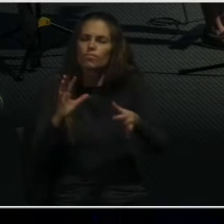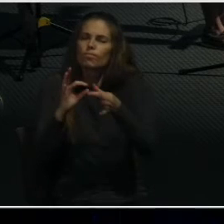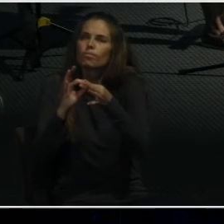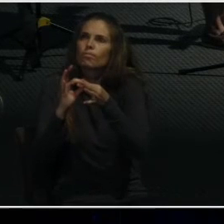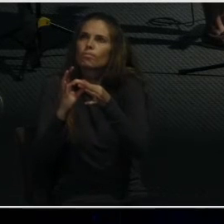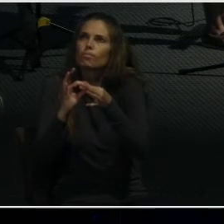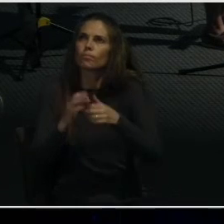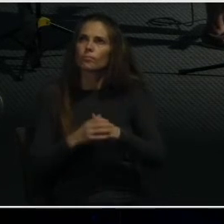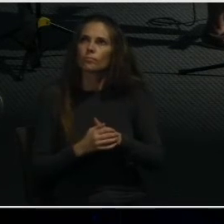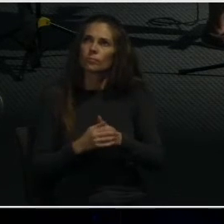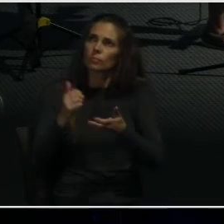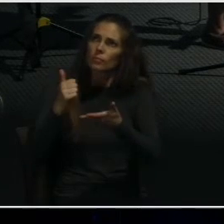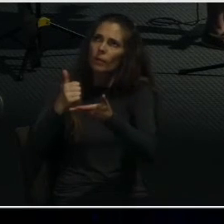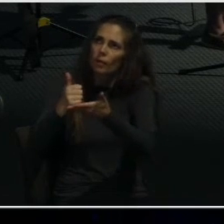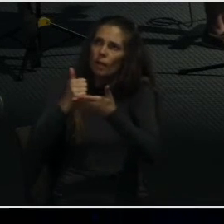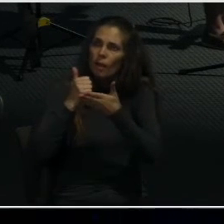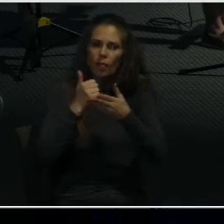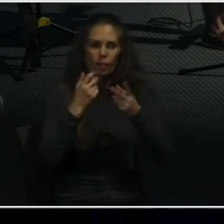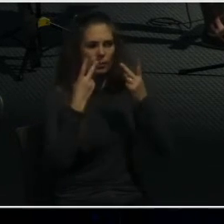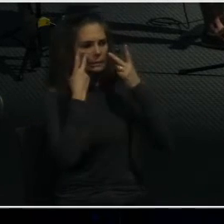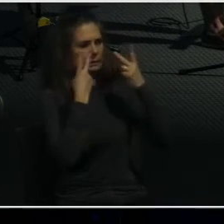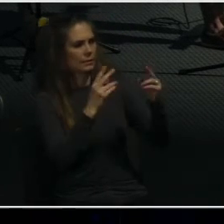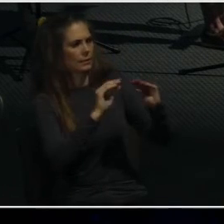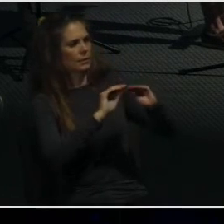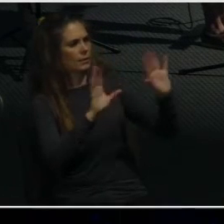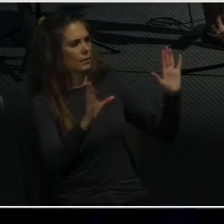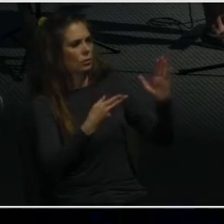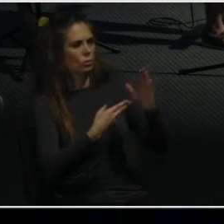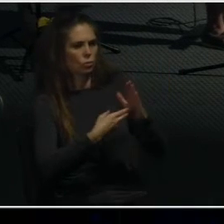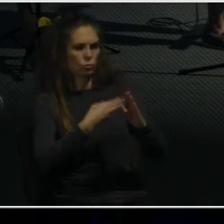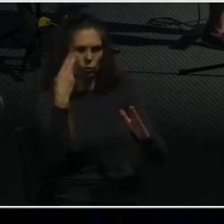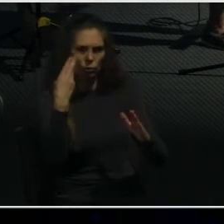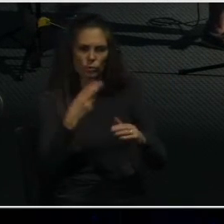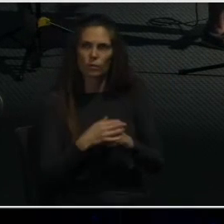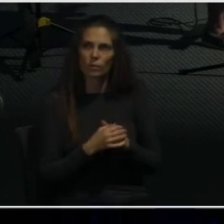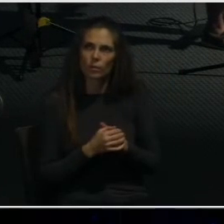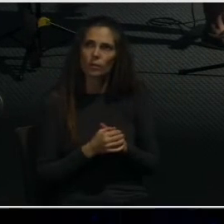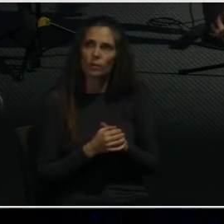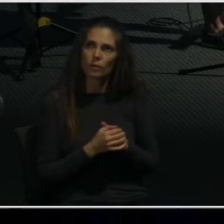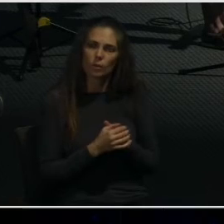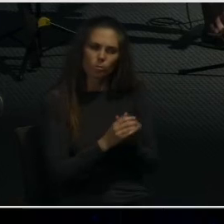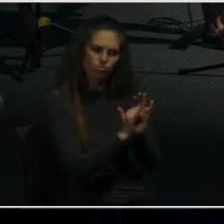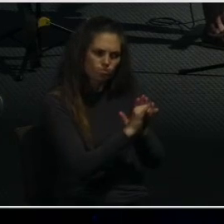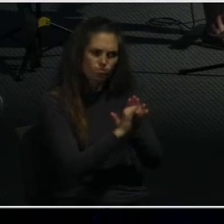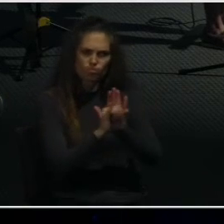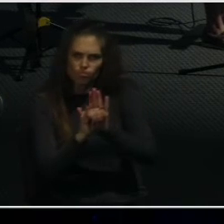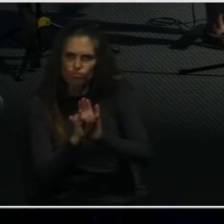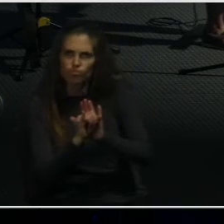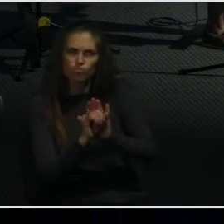Enable us to see truth, to receive and walk by your Spirit.